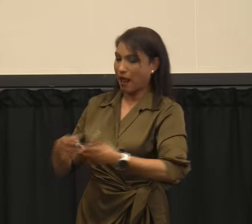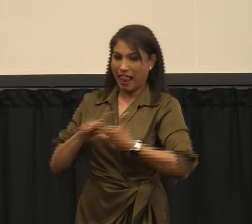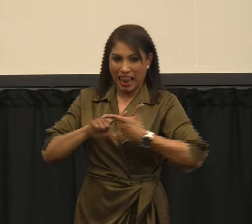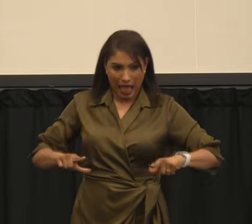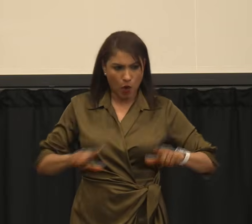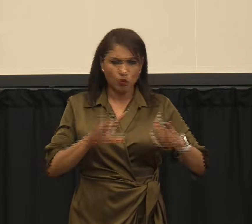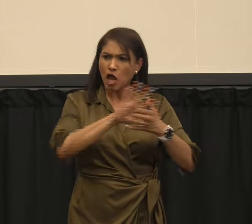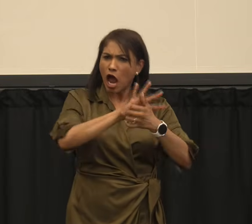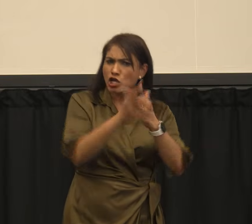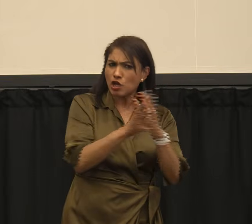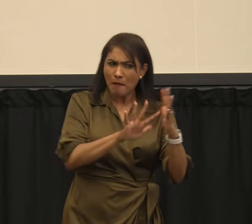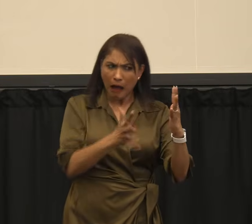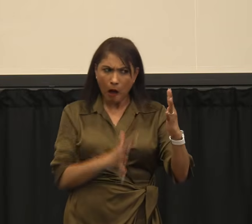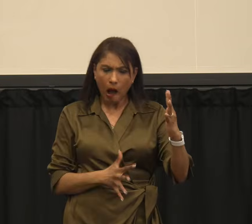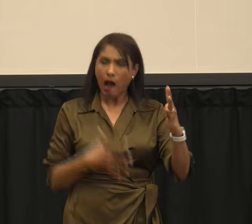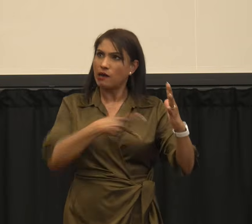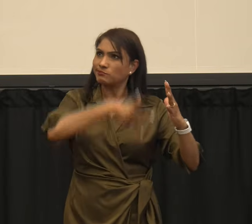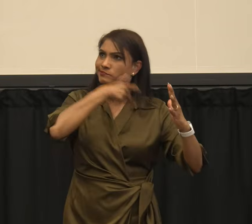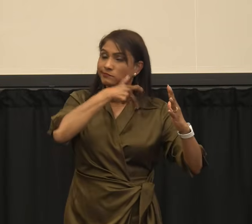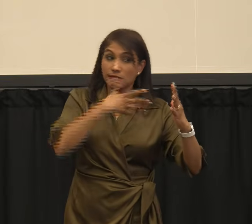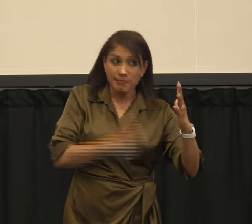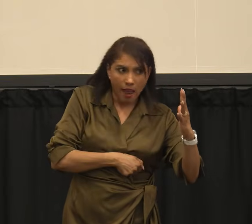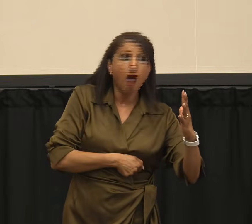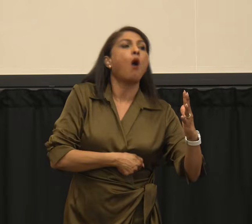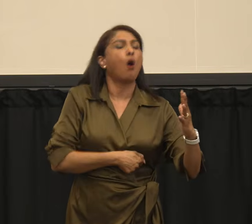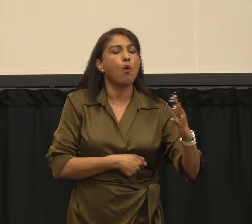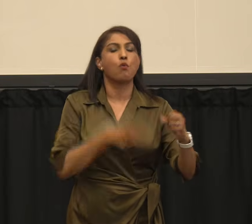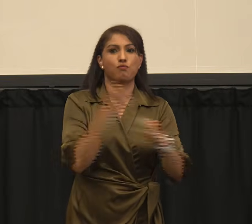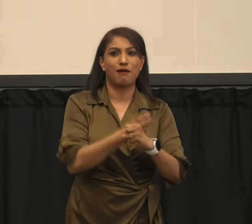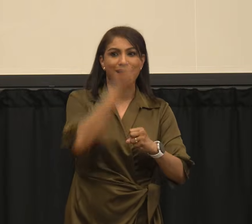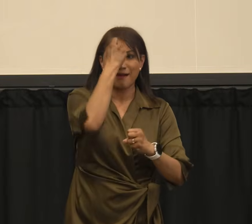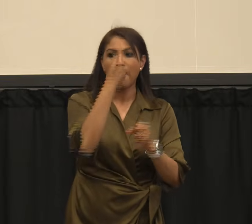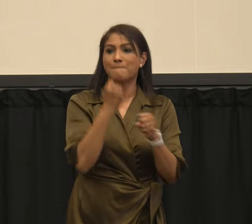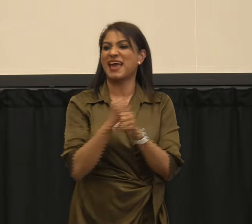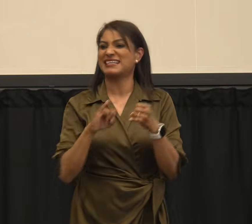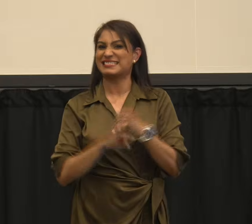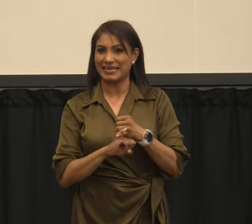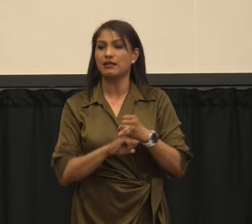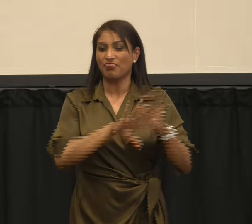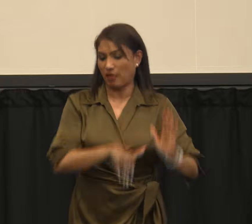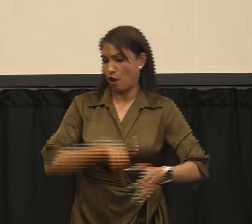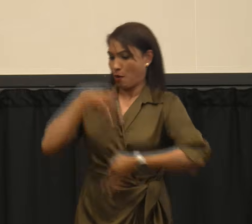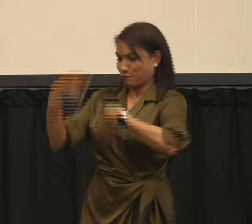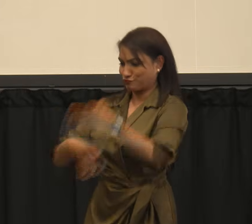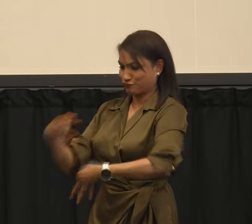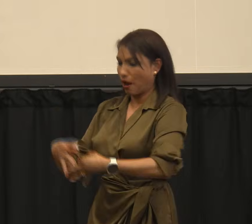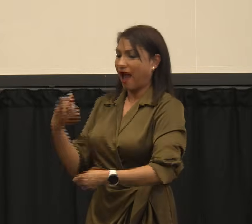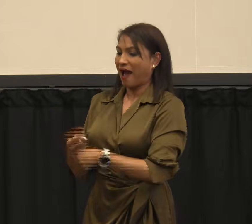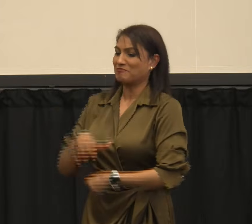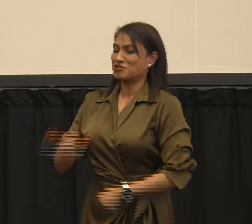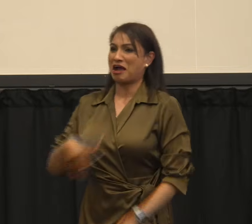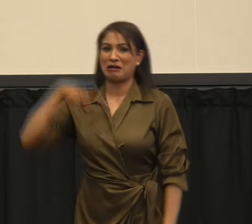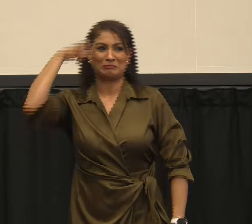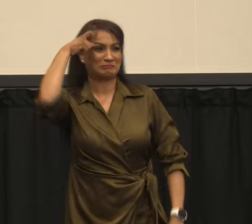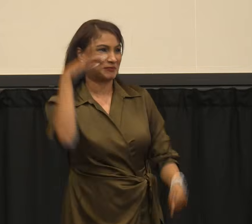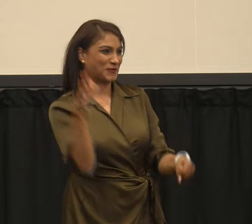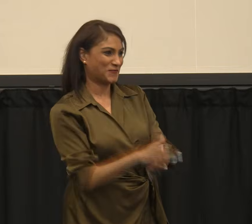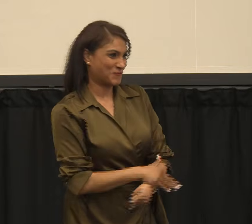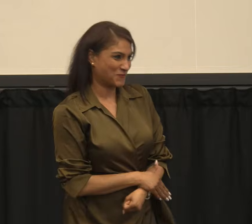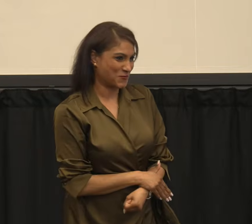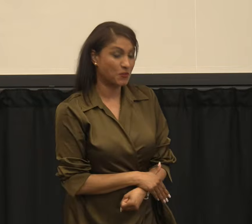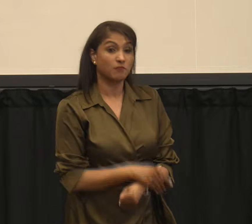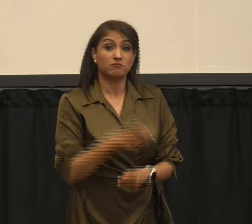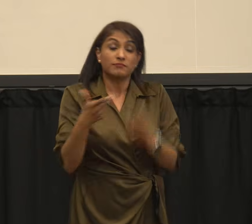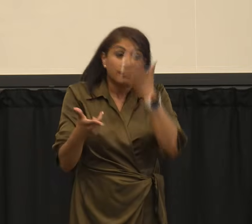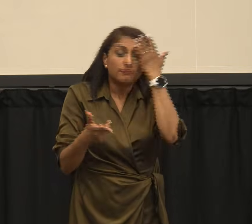sign, and then share that with their child. And so that can then be assisted to help with, I'm